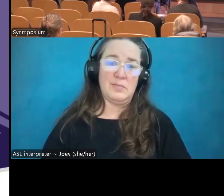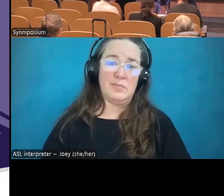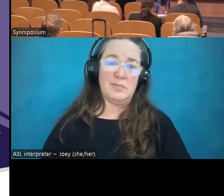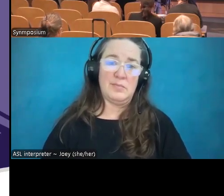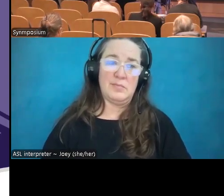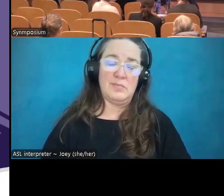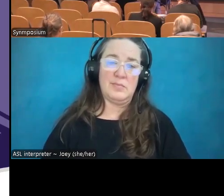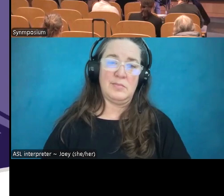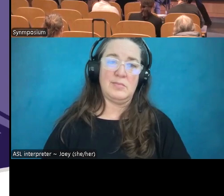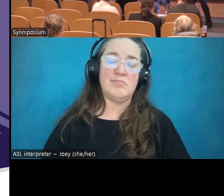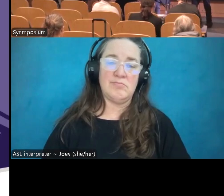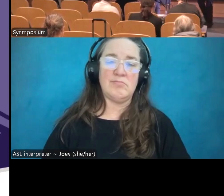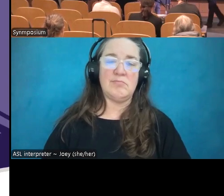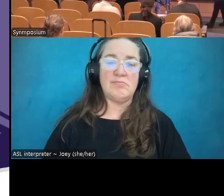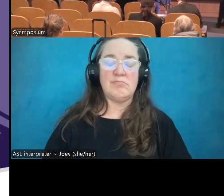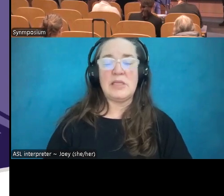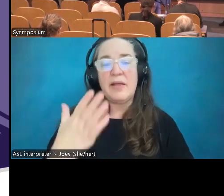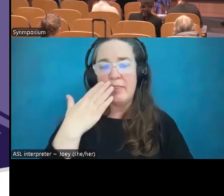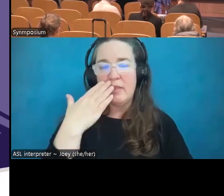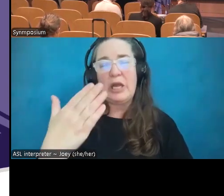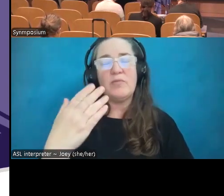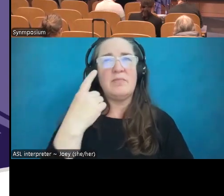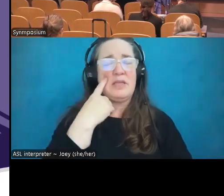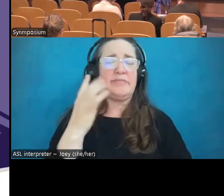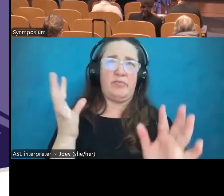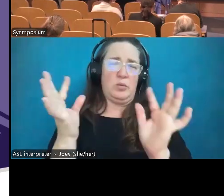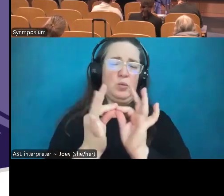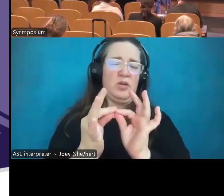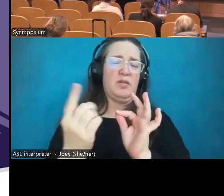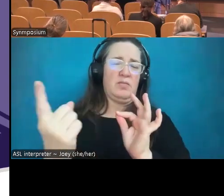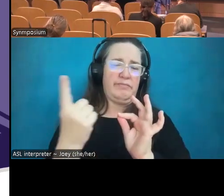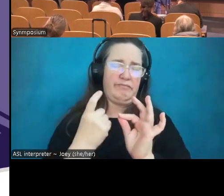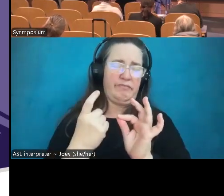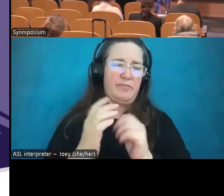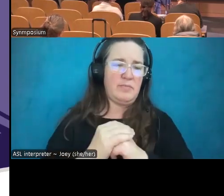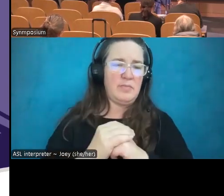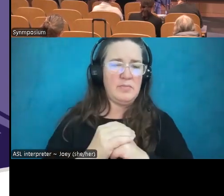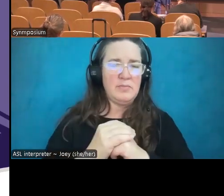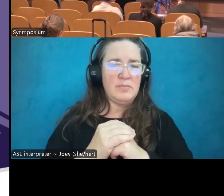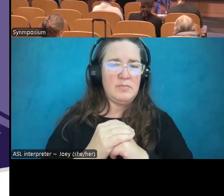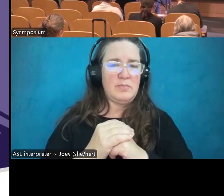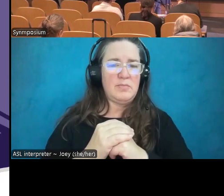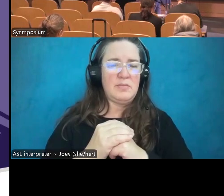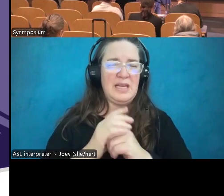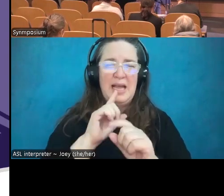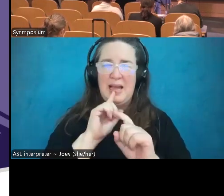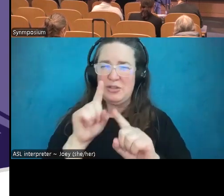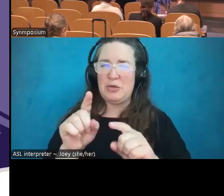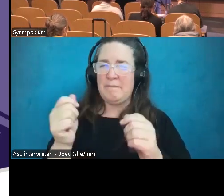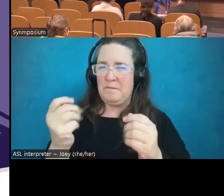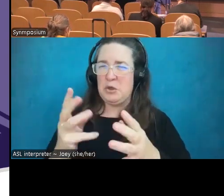Yeah, and thank you. I think it's a really good question, and I would answer it in a few different